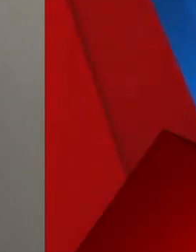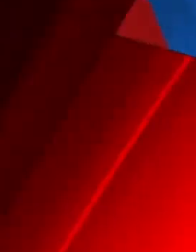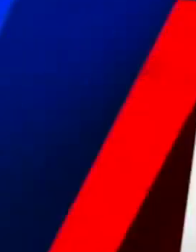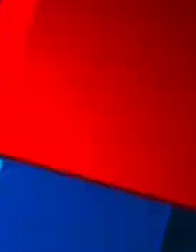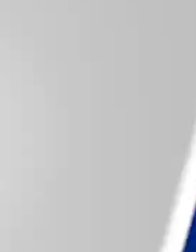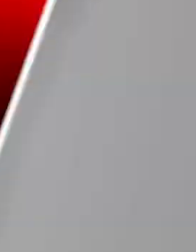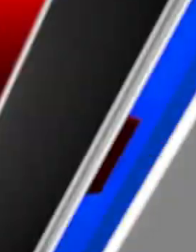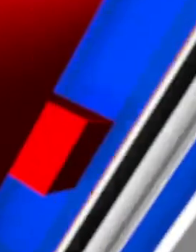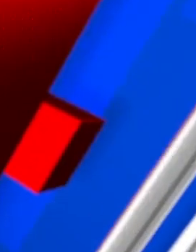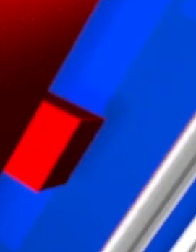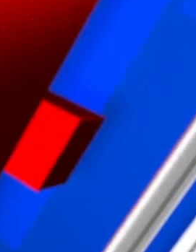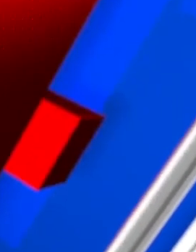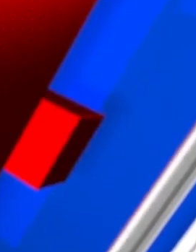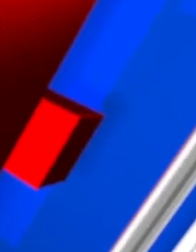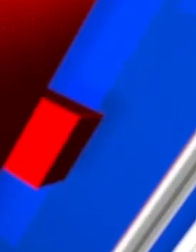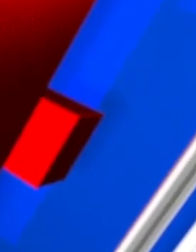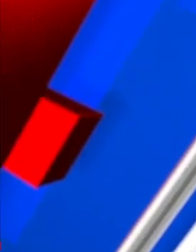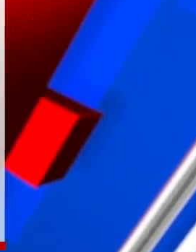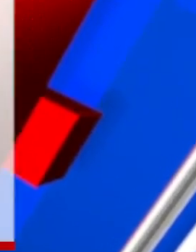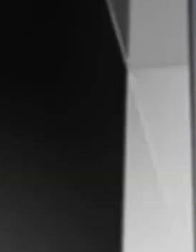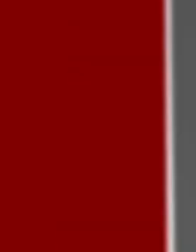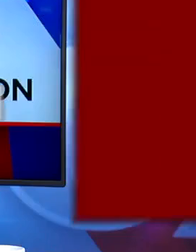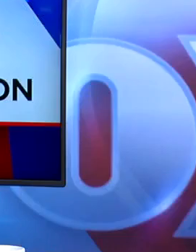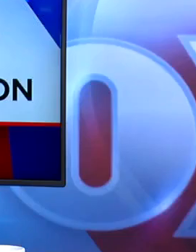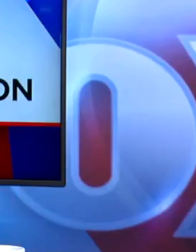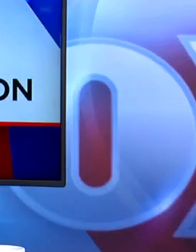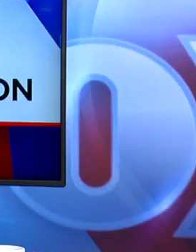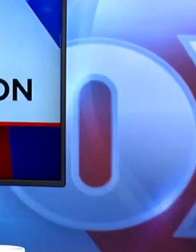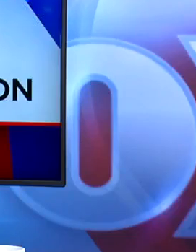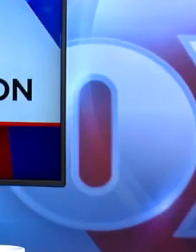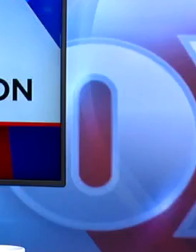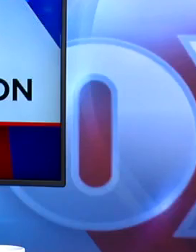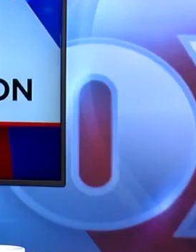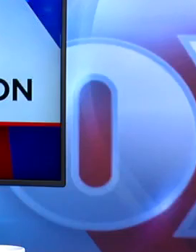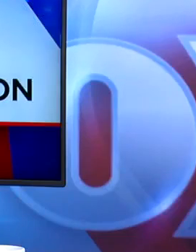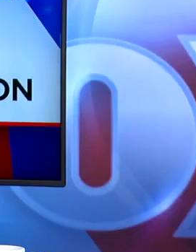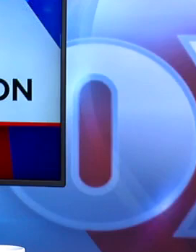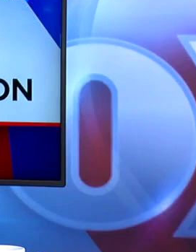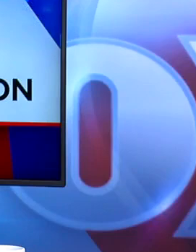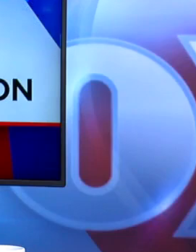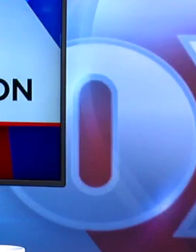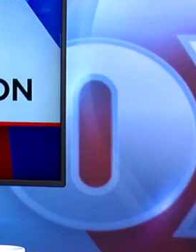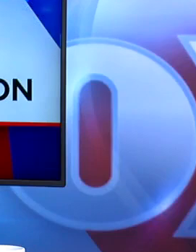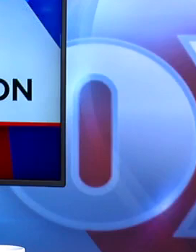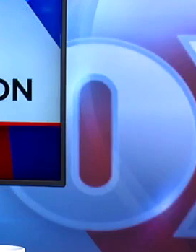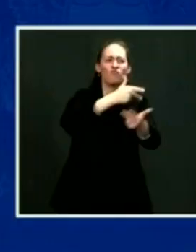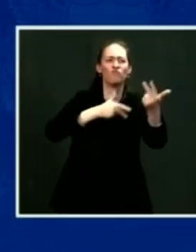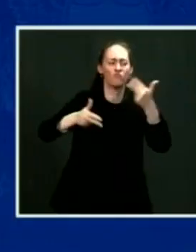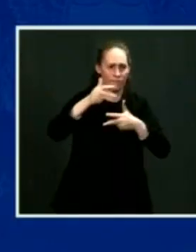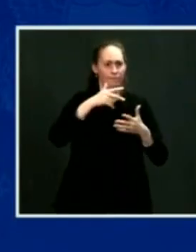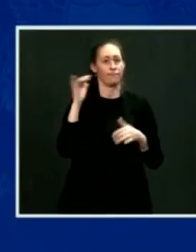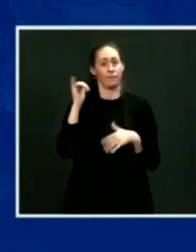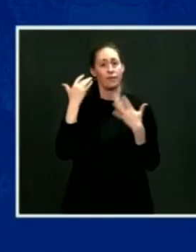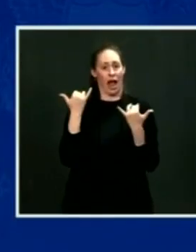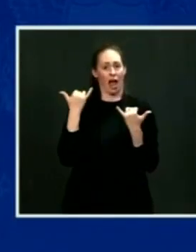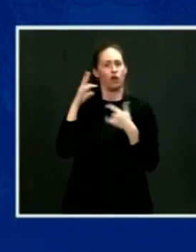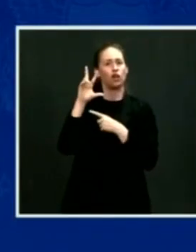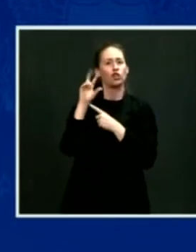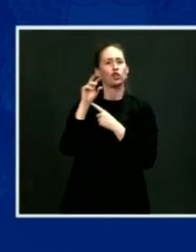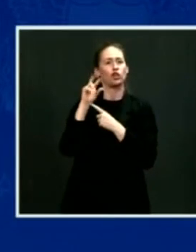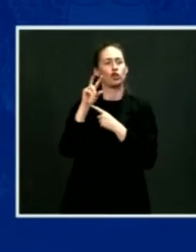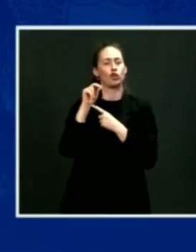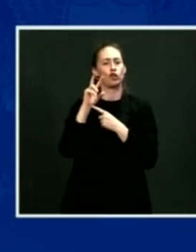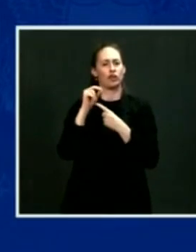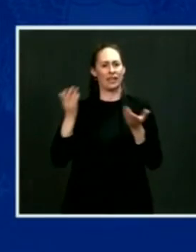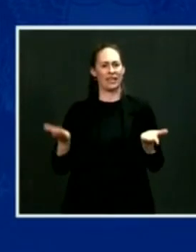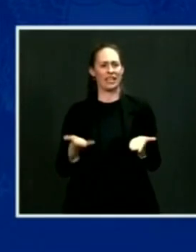Well, do have some new information right now. President Biden took a virtual tour, an electric bus plant close to home, actually, right here in Greenville.